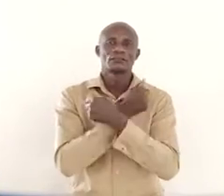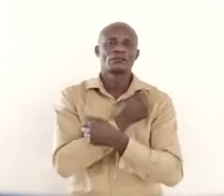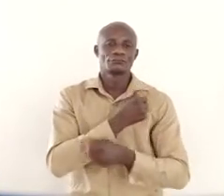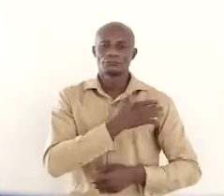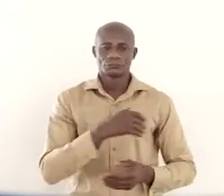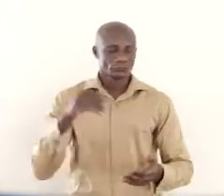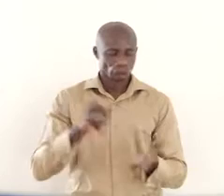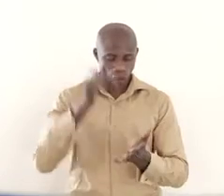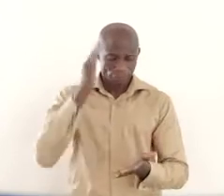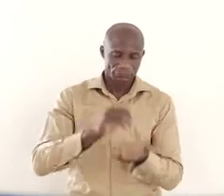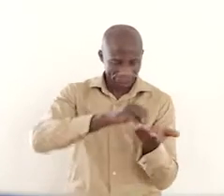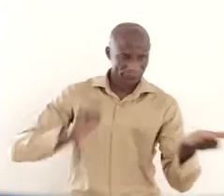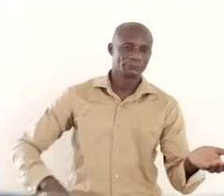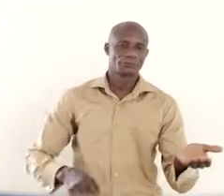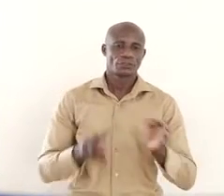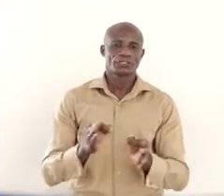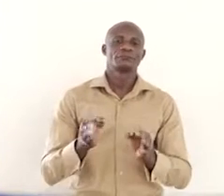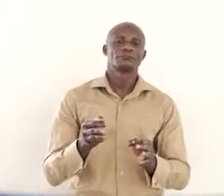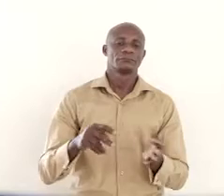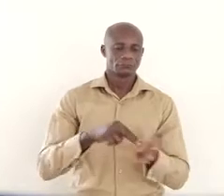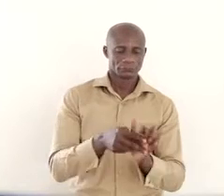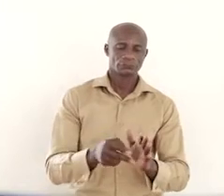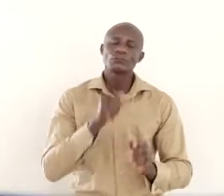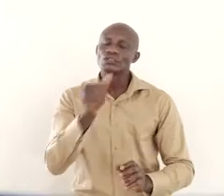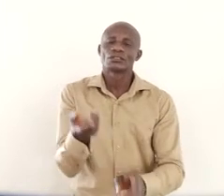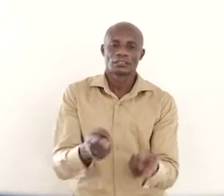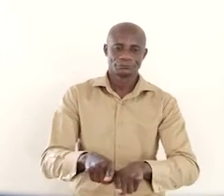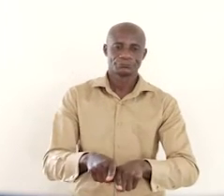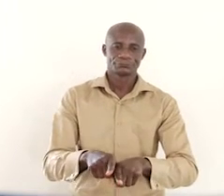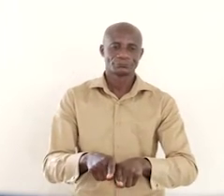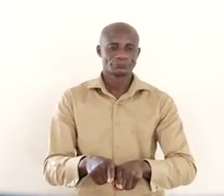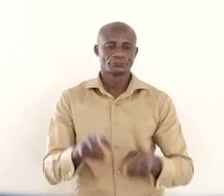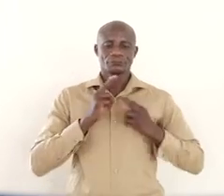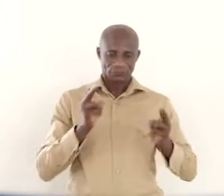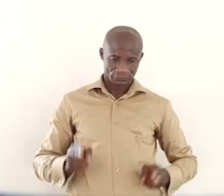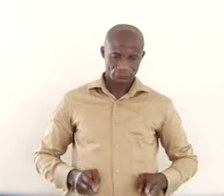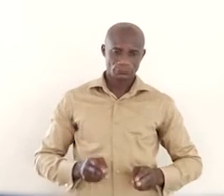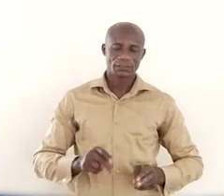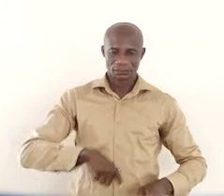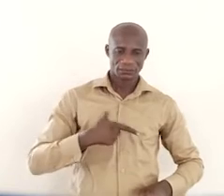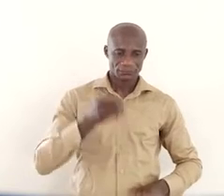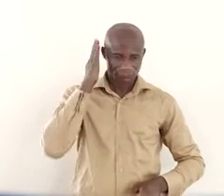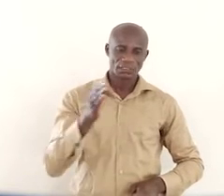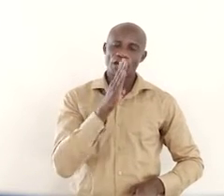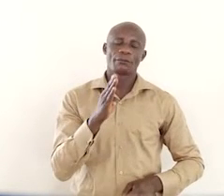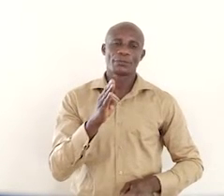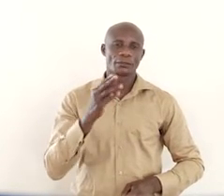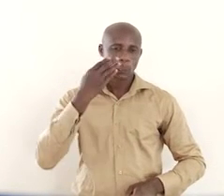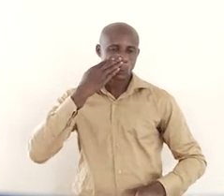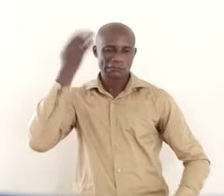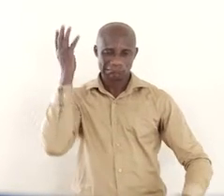life will be extinguished if the resurrection did not take place. Human life would have been one